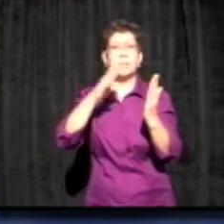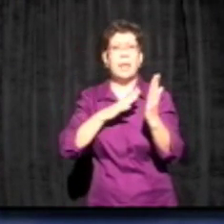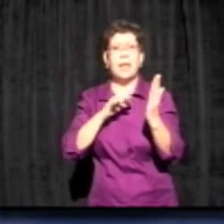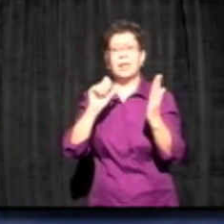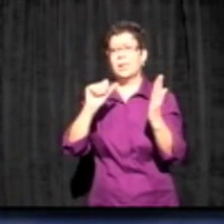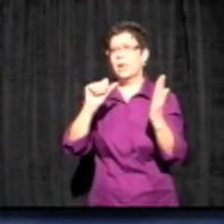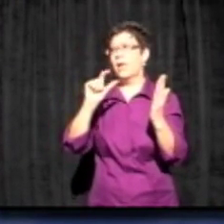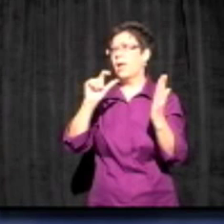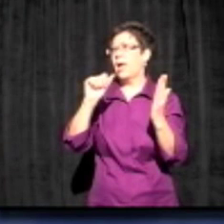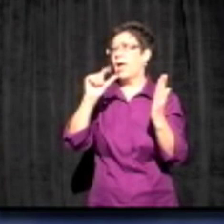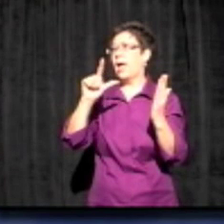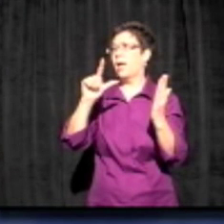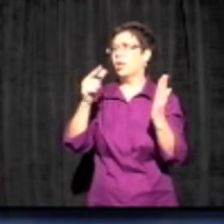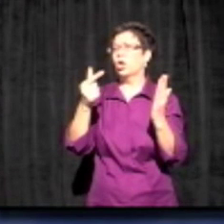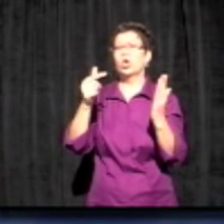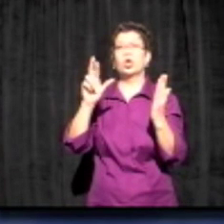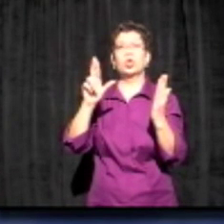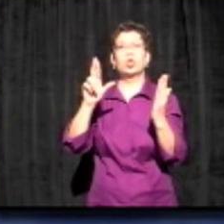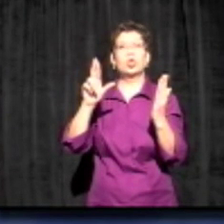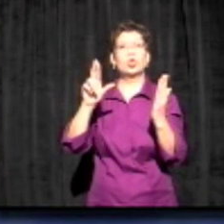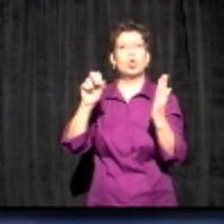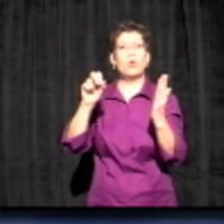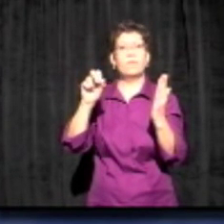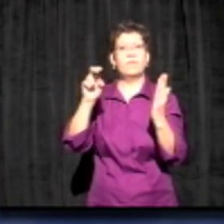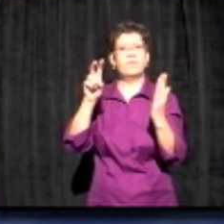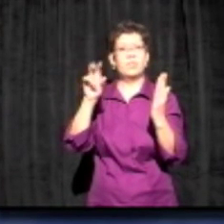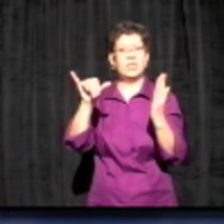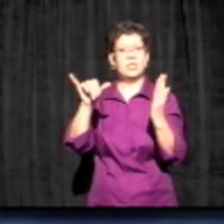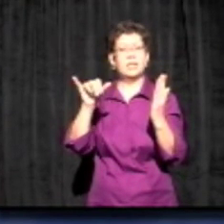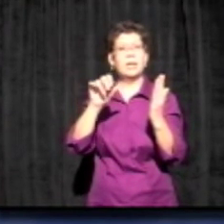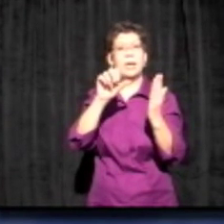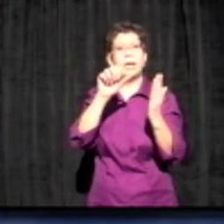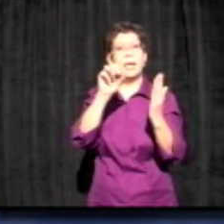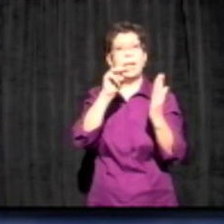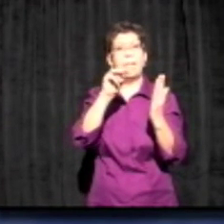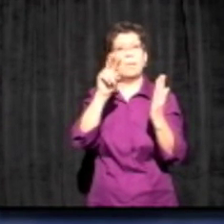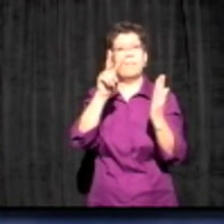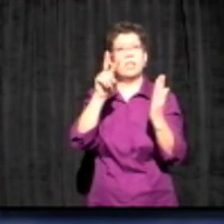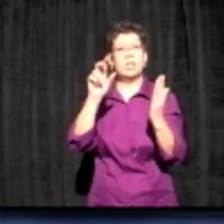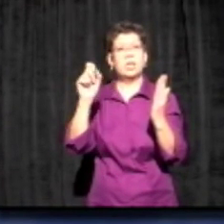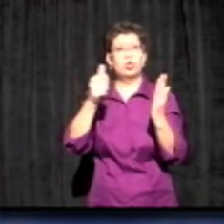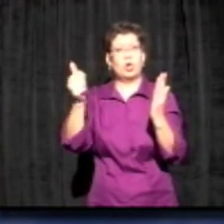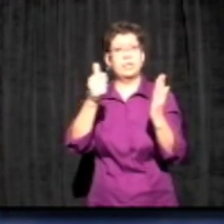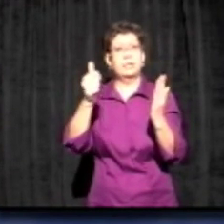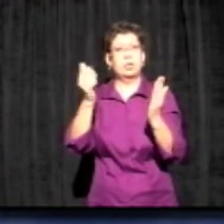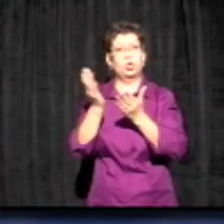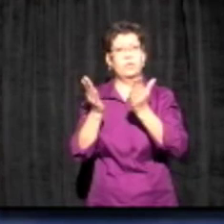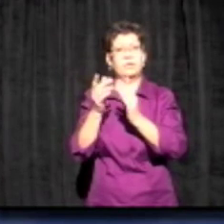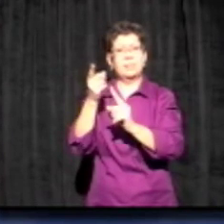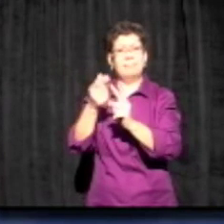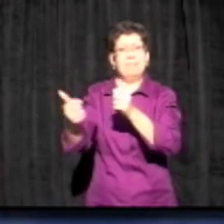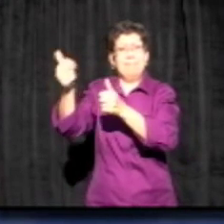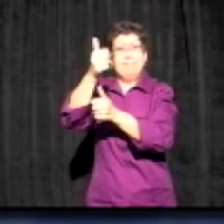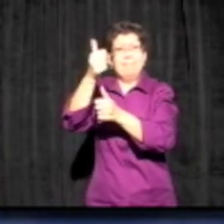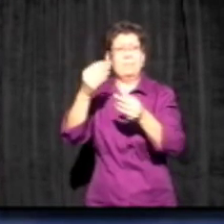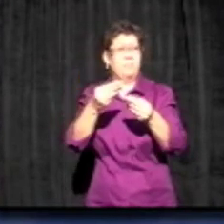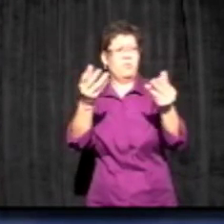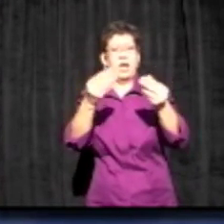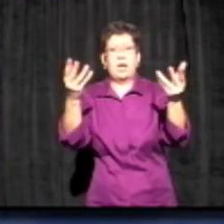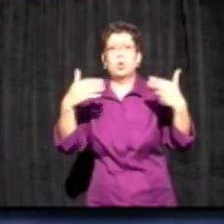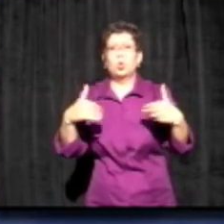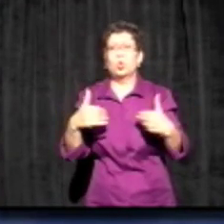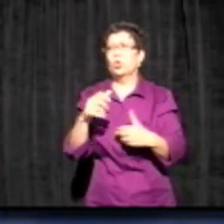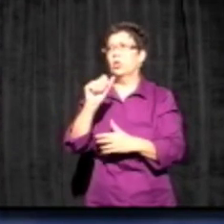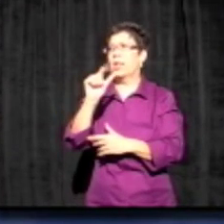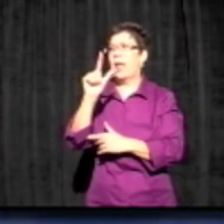Alex Lodi, the chairman and CEO of MV Transit, the largest provider of paratransit services in the United States.